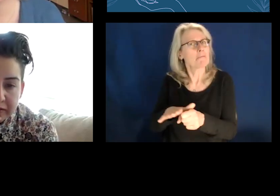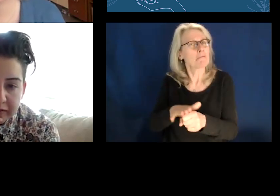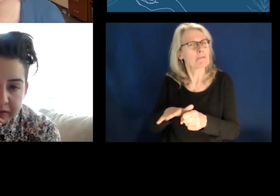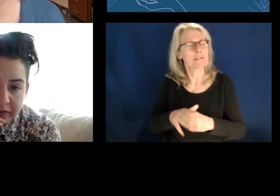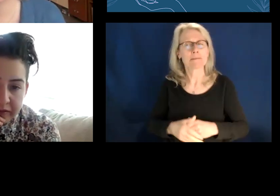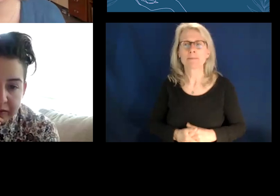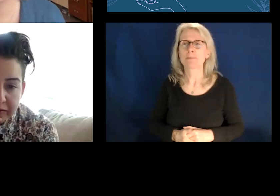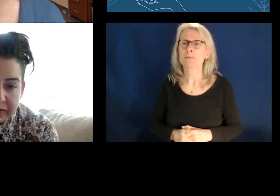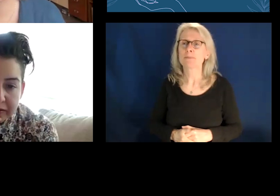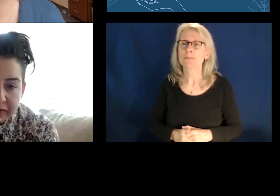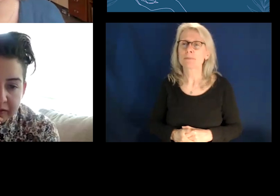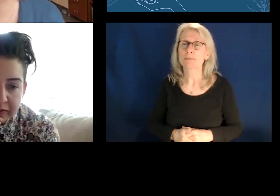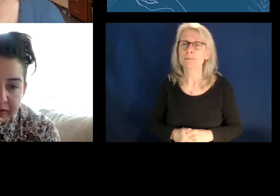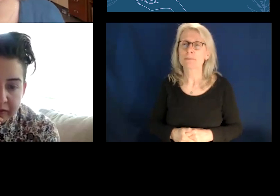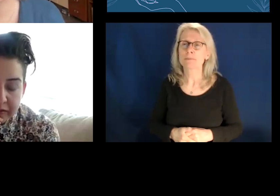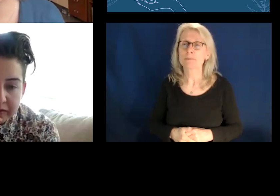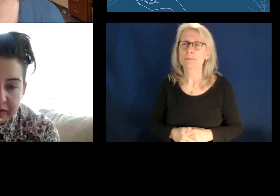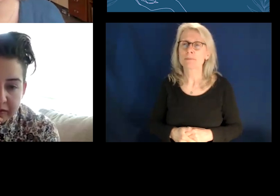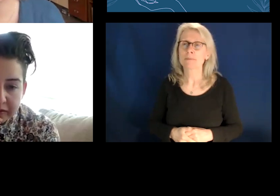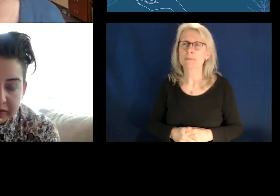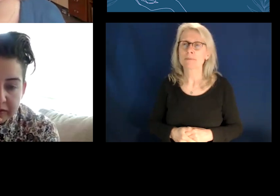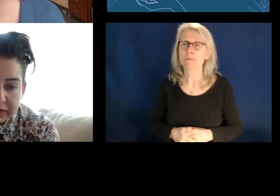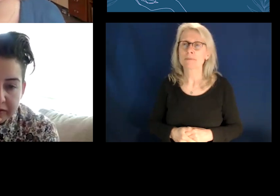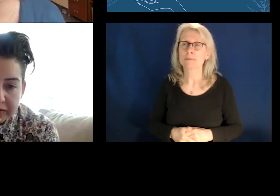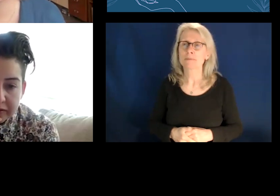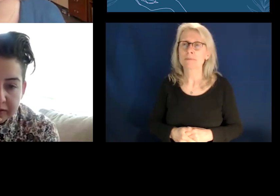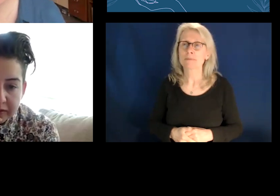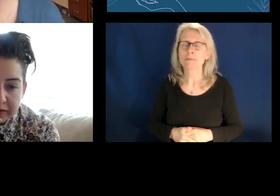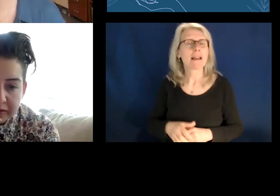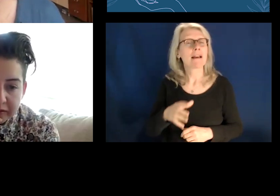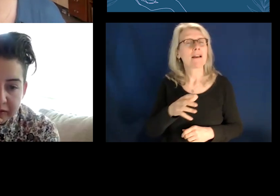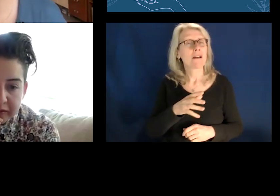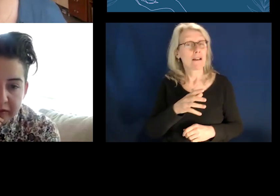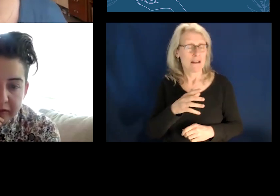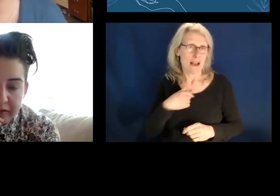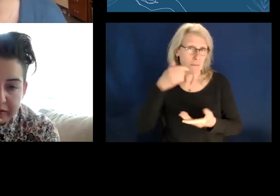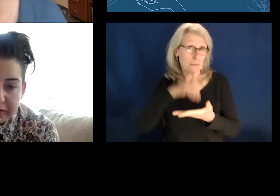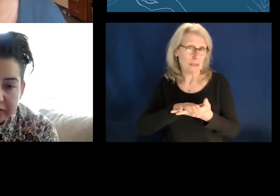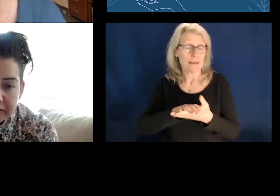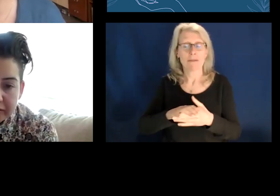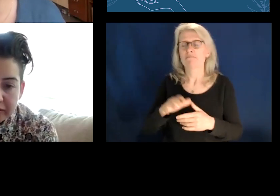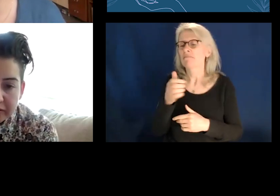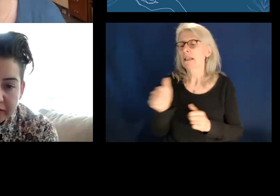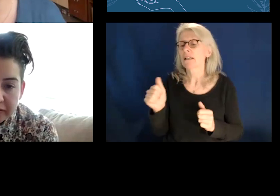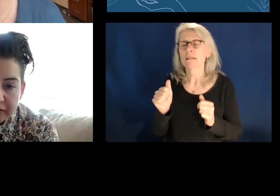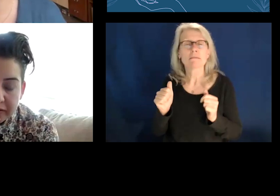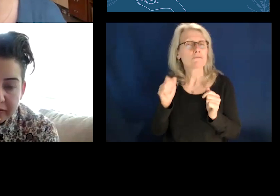And also, of course, it's extremely important to be able to walk into a creative process,